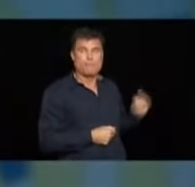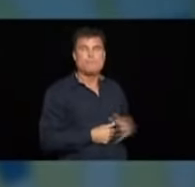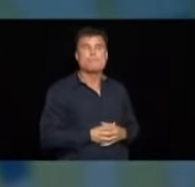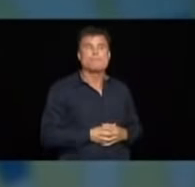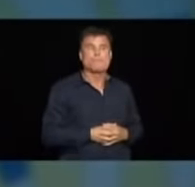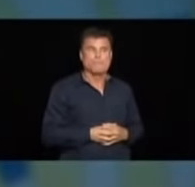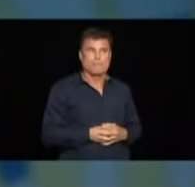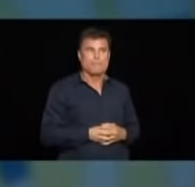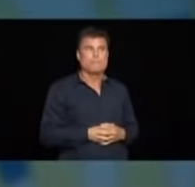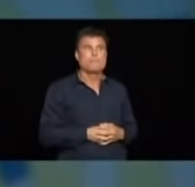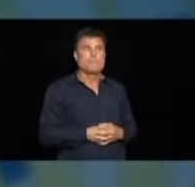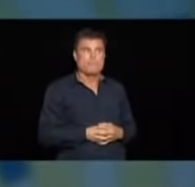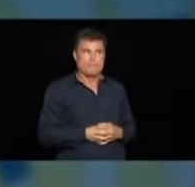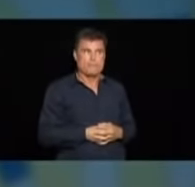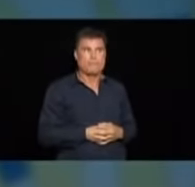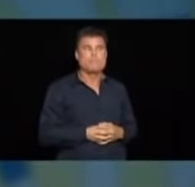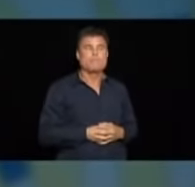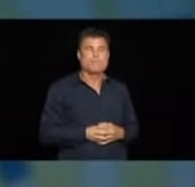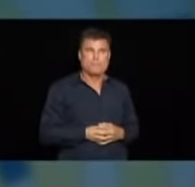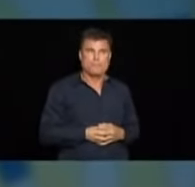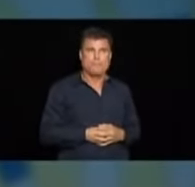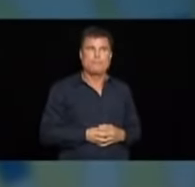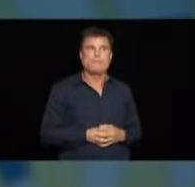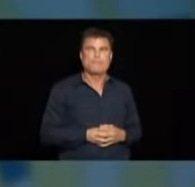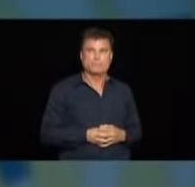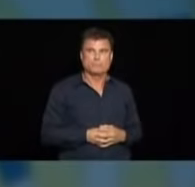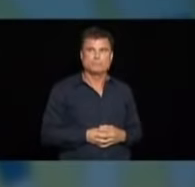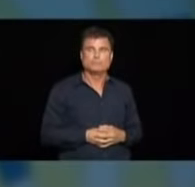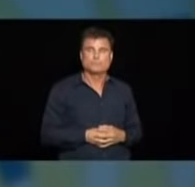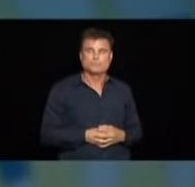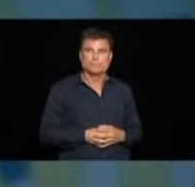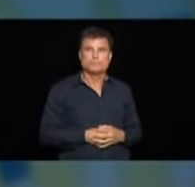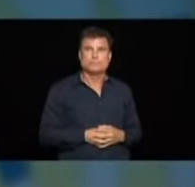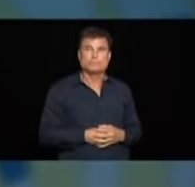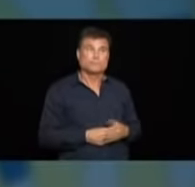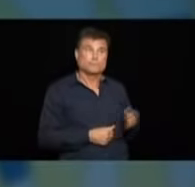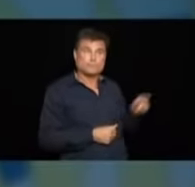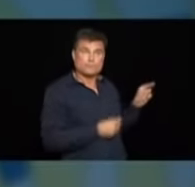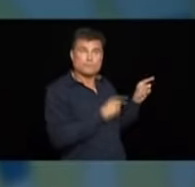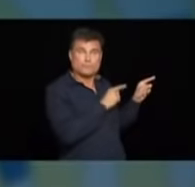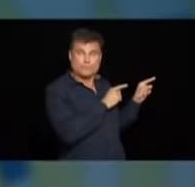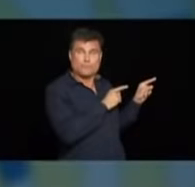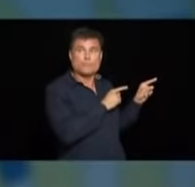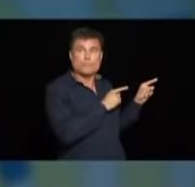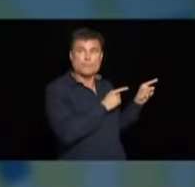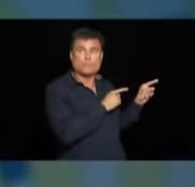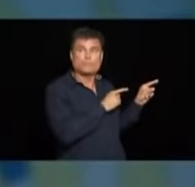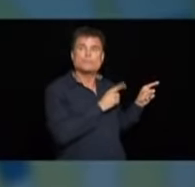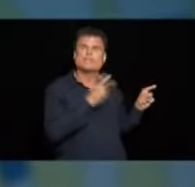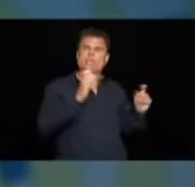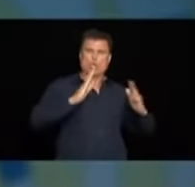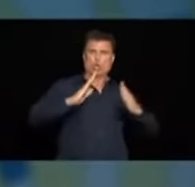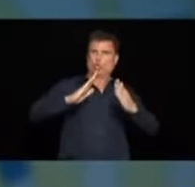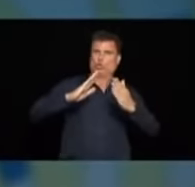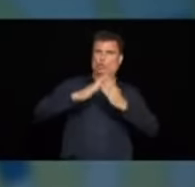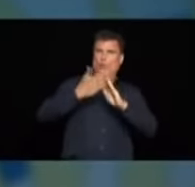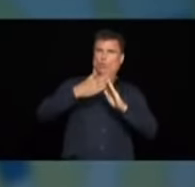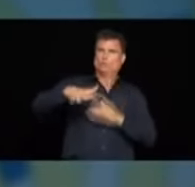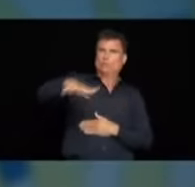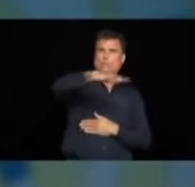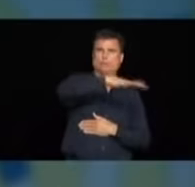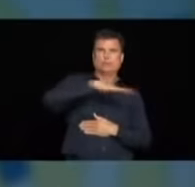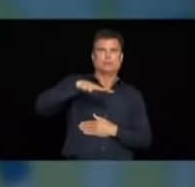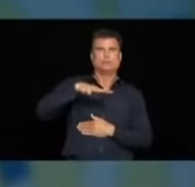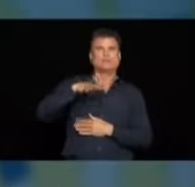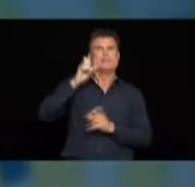The other thing I wanted to focus on is a little bit about what we're talking about when we say we have community transmission. And